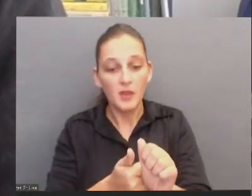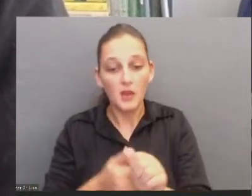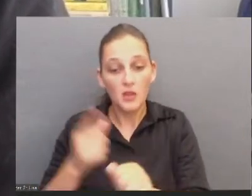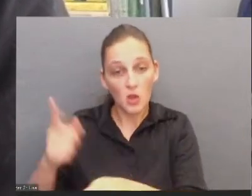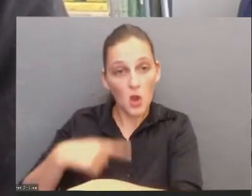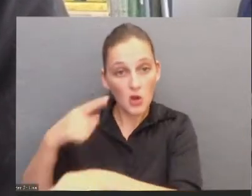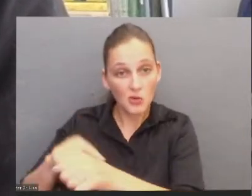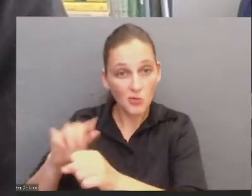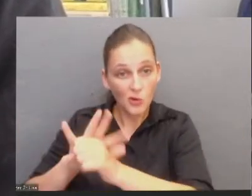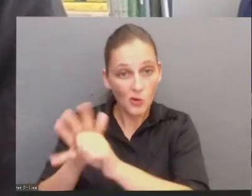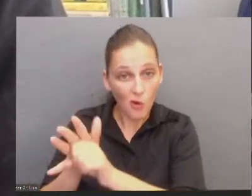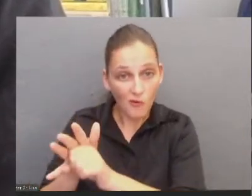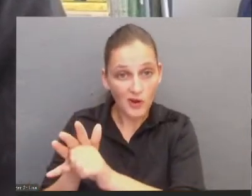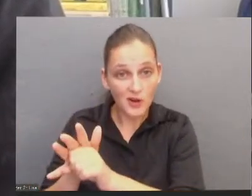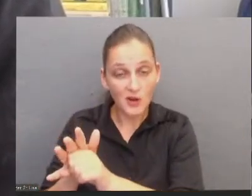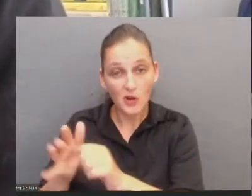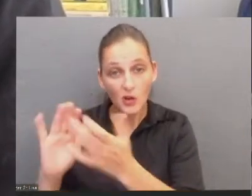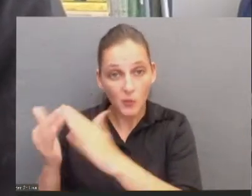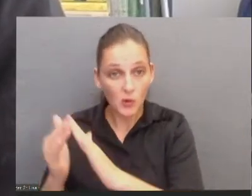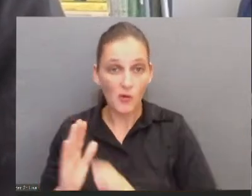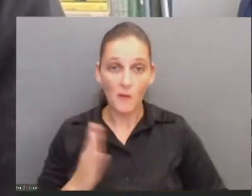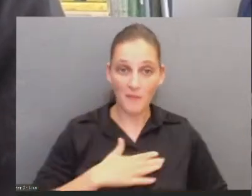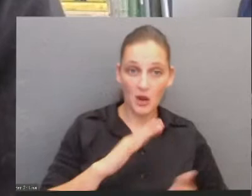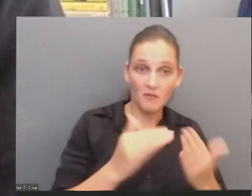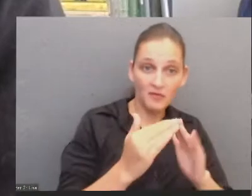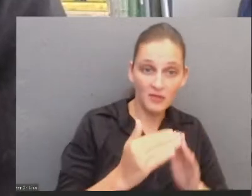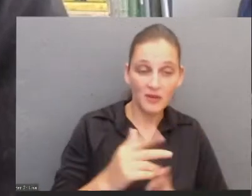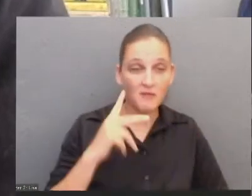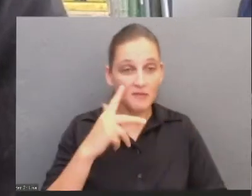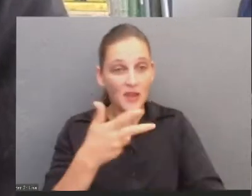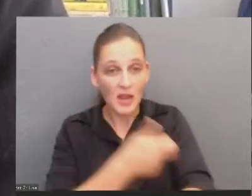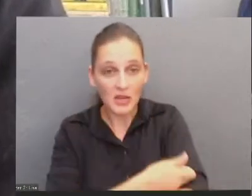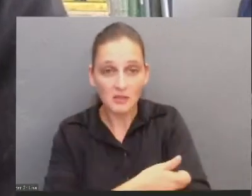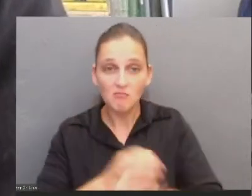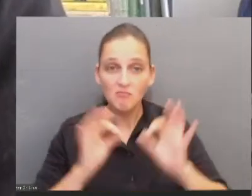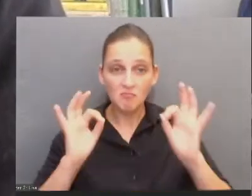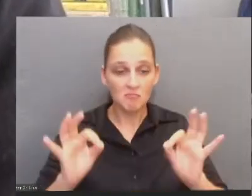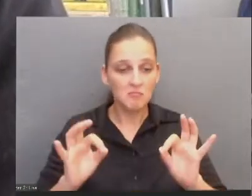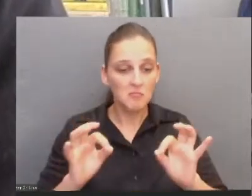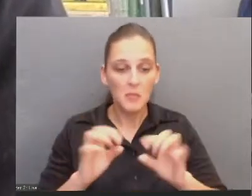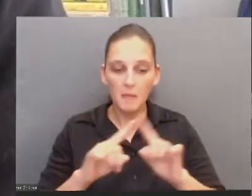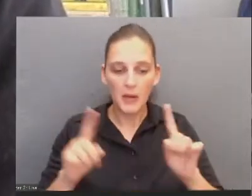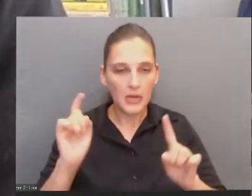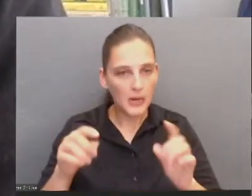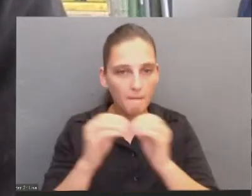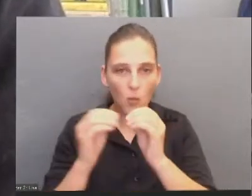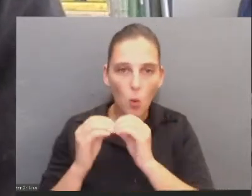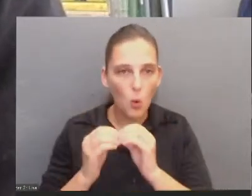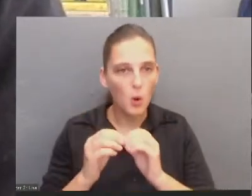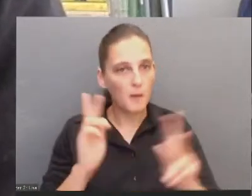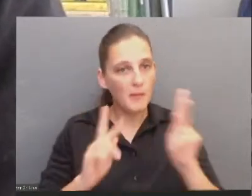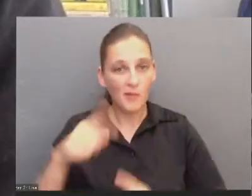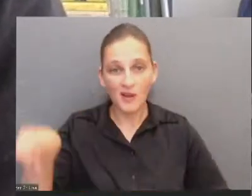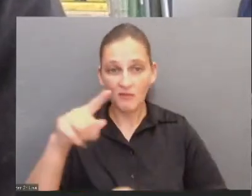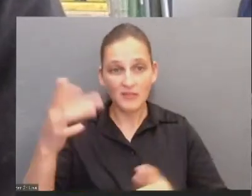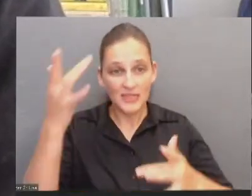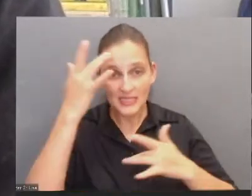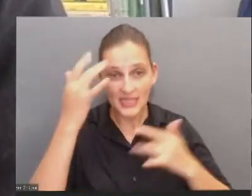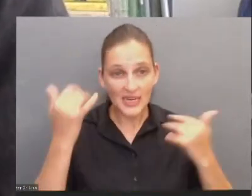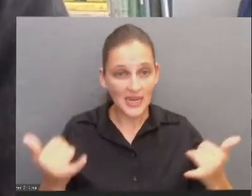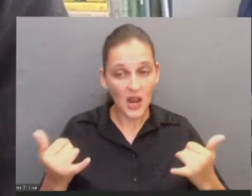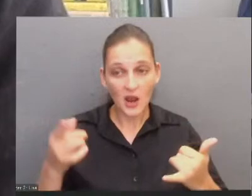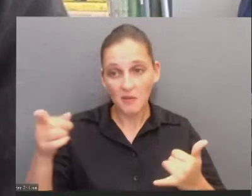community. Vaccines alone will not end this epidemic. People are sick now and have a life of illness ahead of